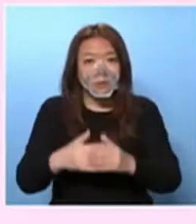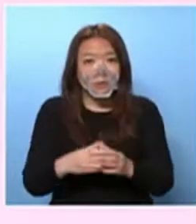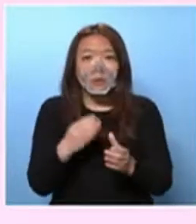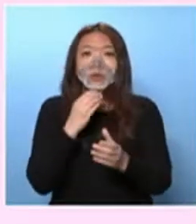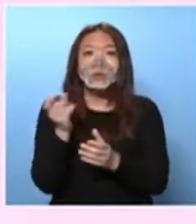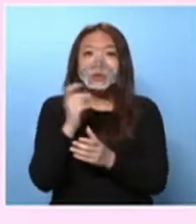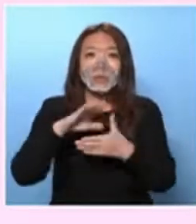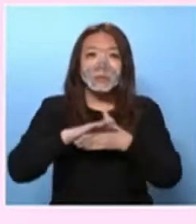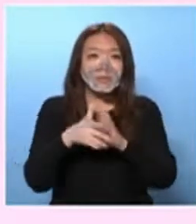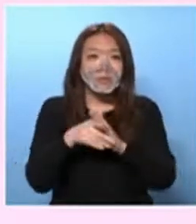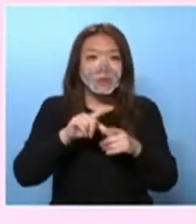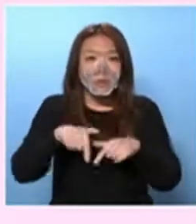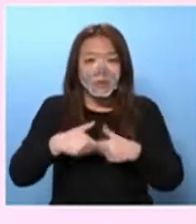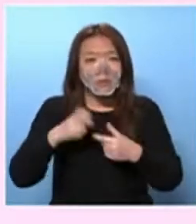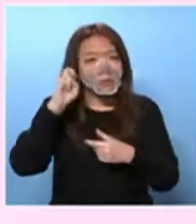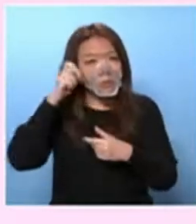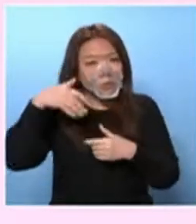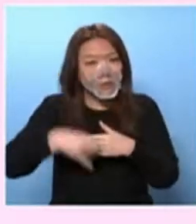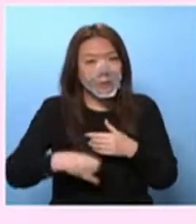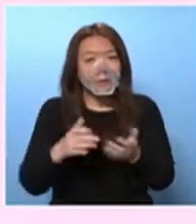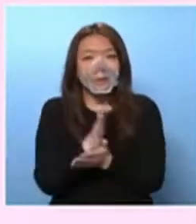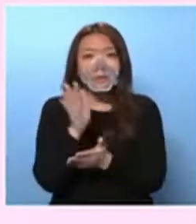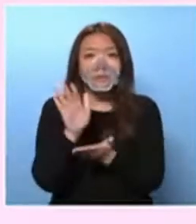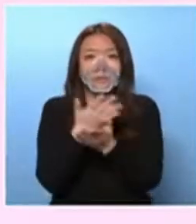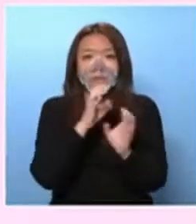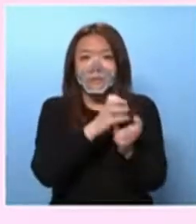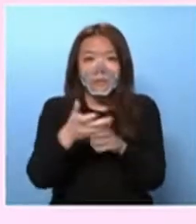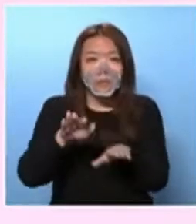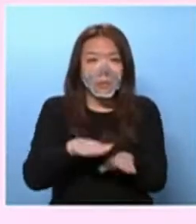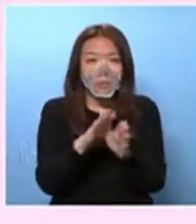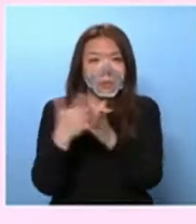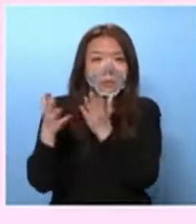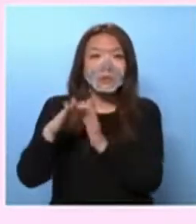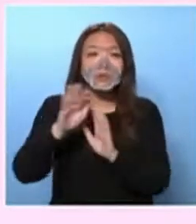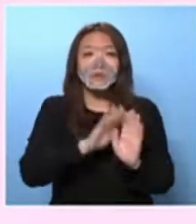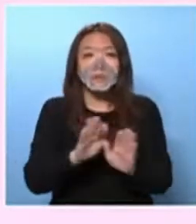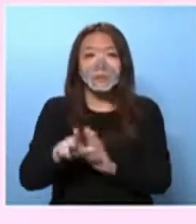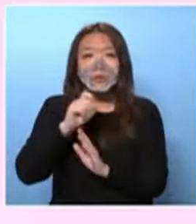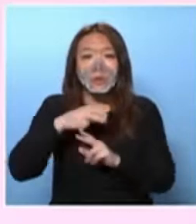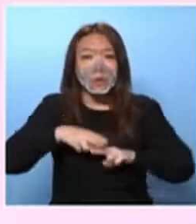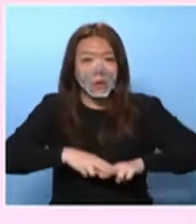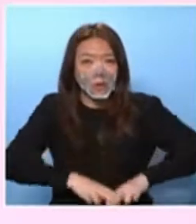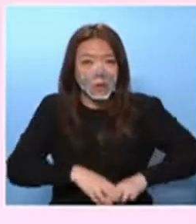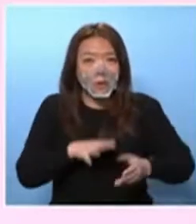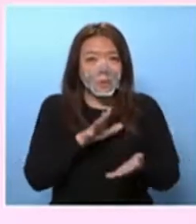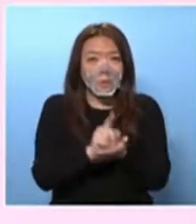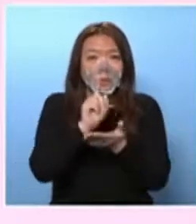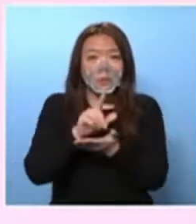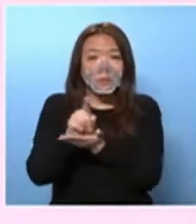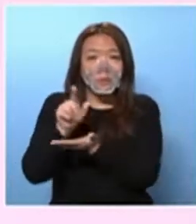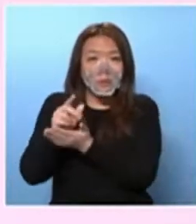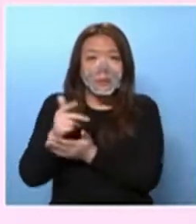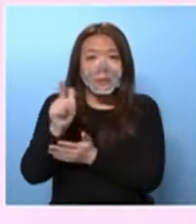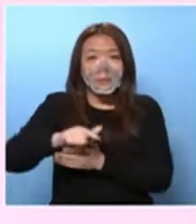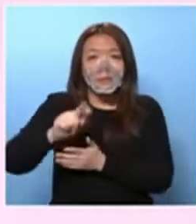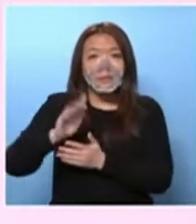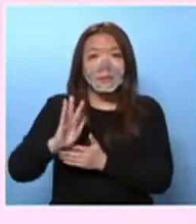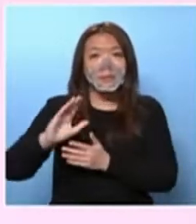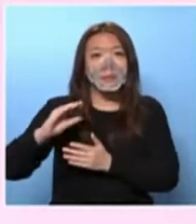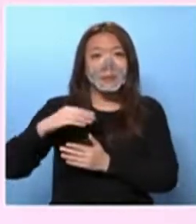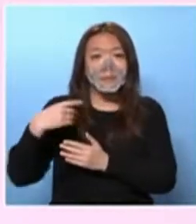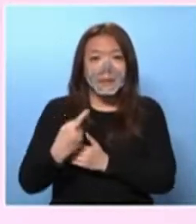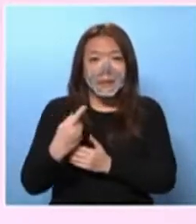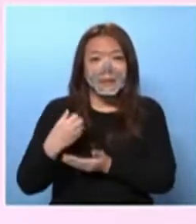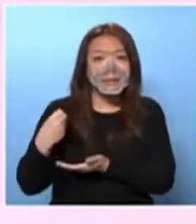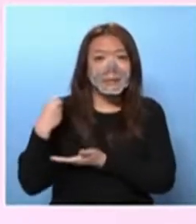arts technology under the scheme. In addition, the East Kowloon Cultural Center is expected to be commissioned in